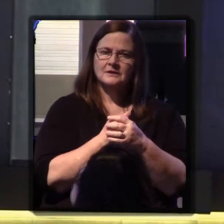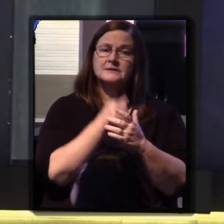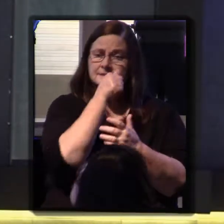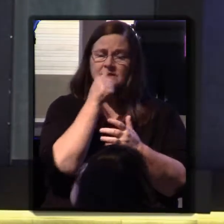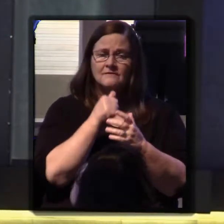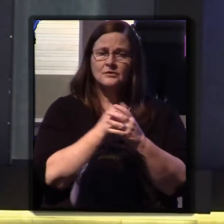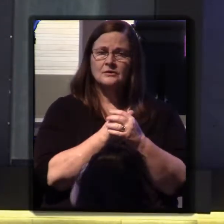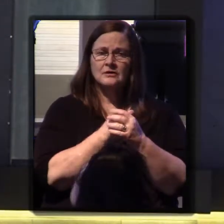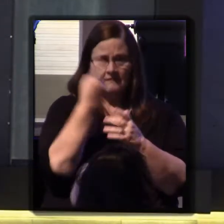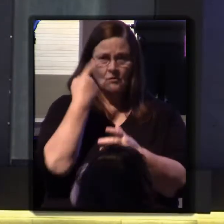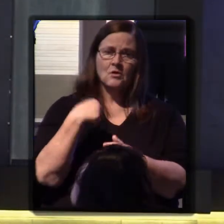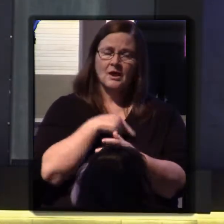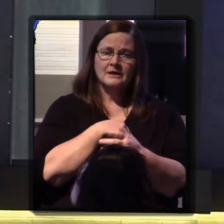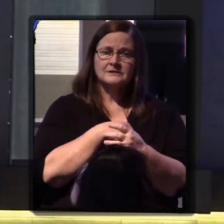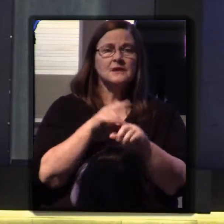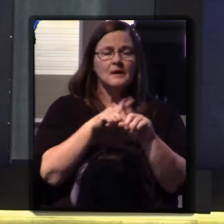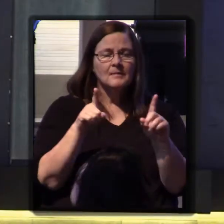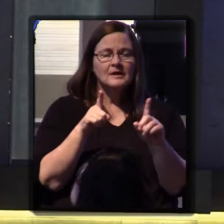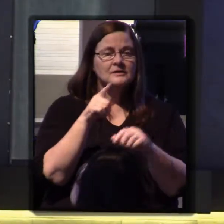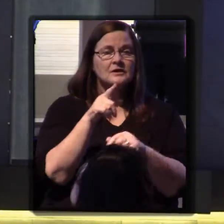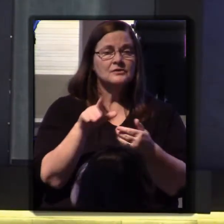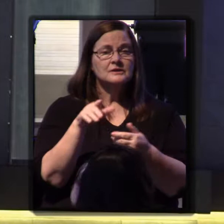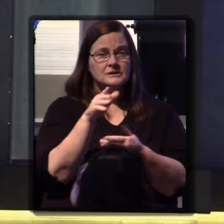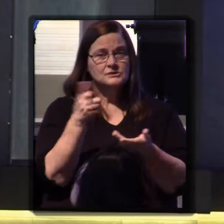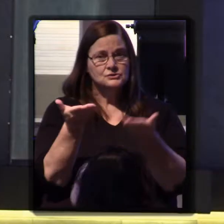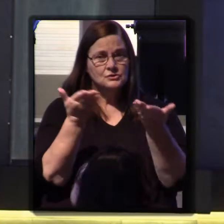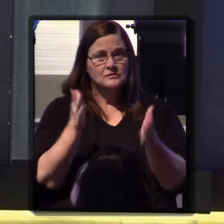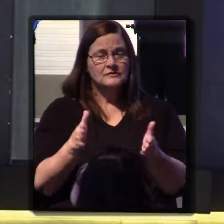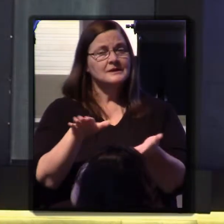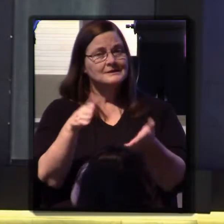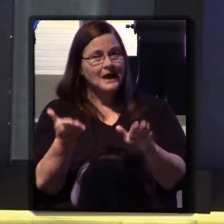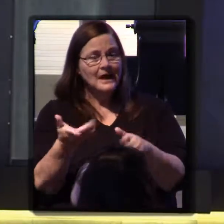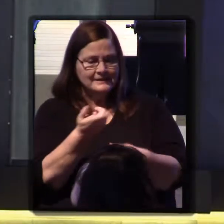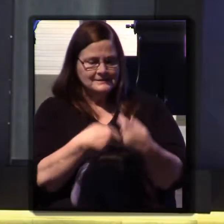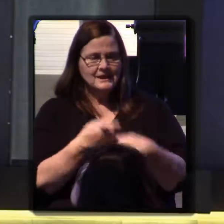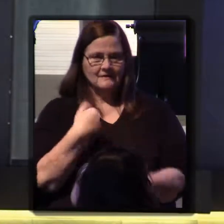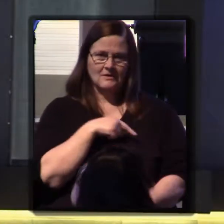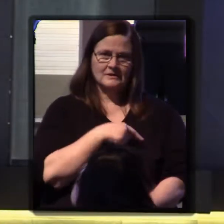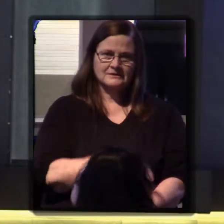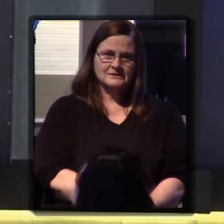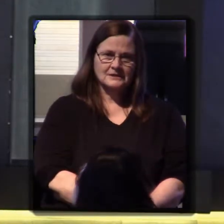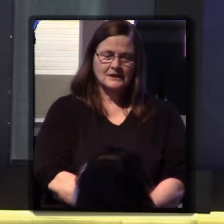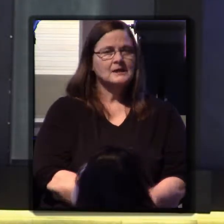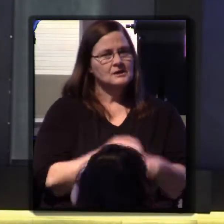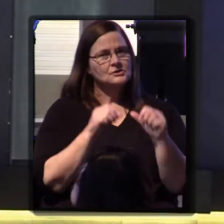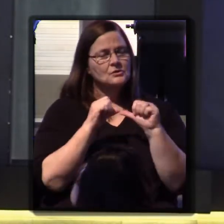says clearly that the servant suffered for us, but the servant